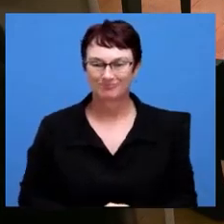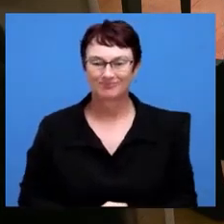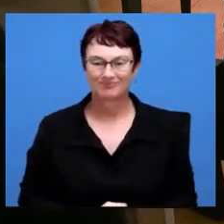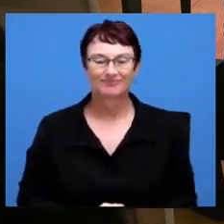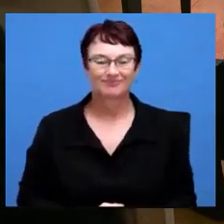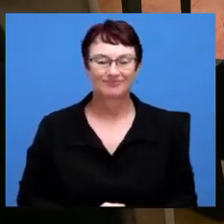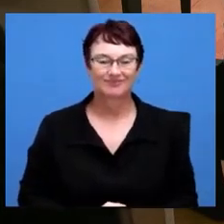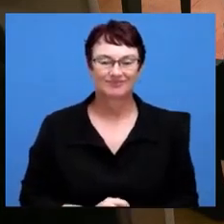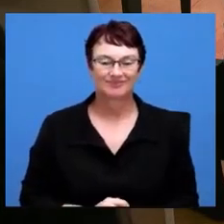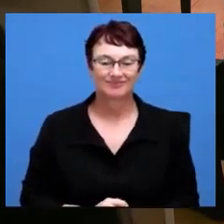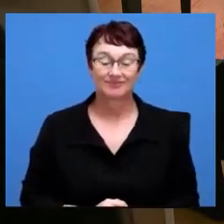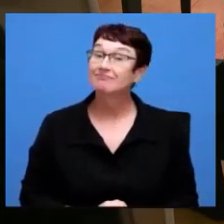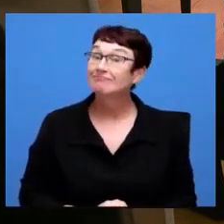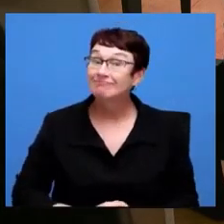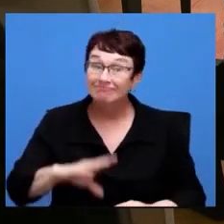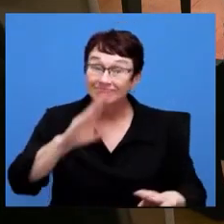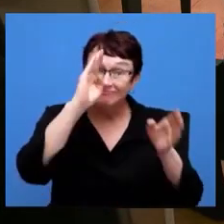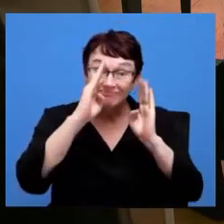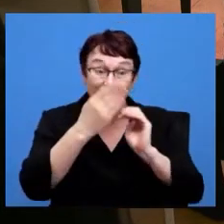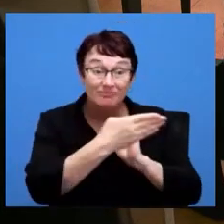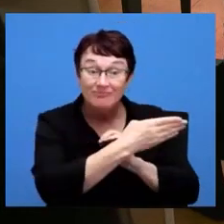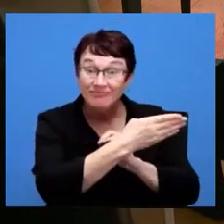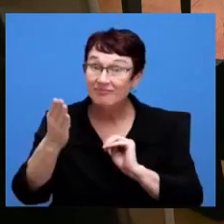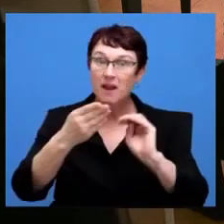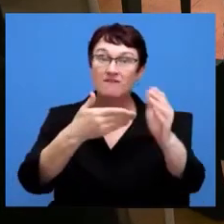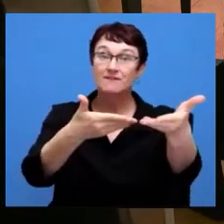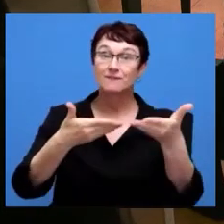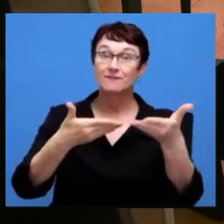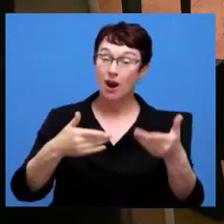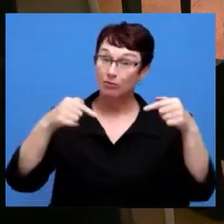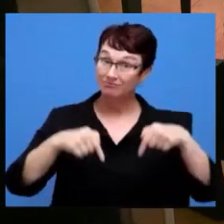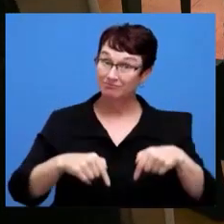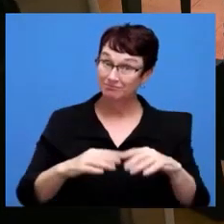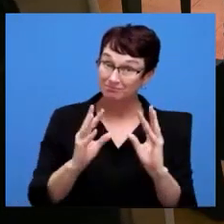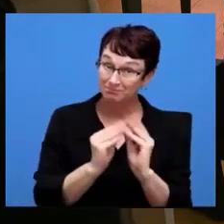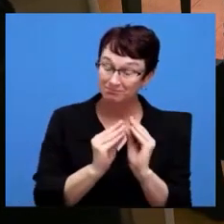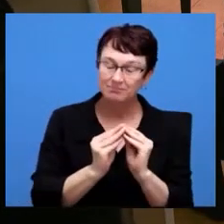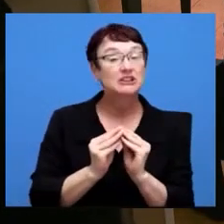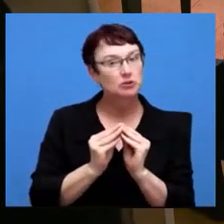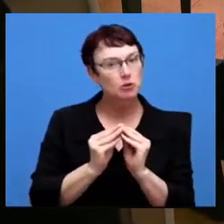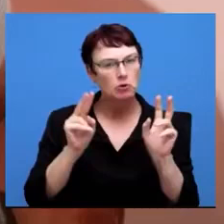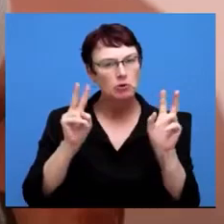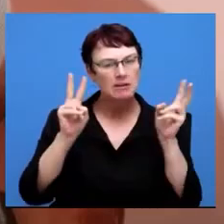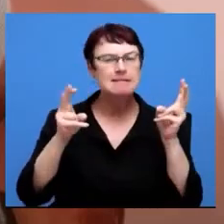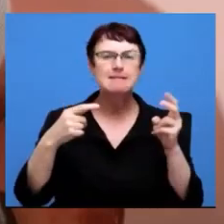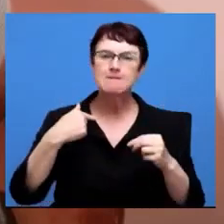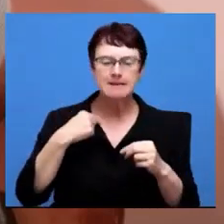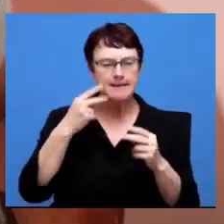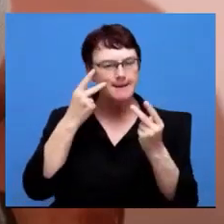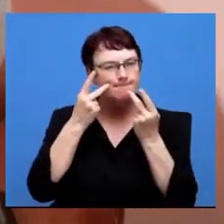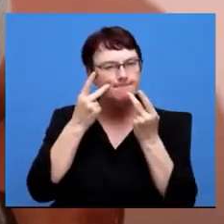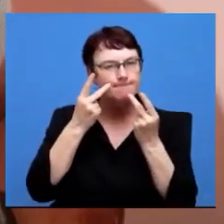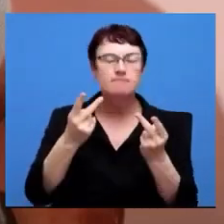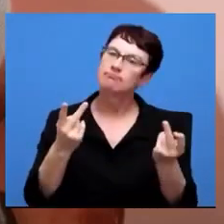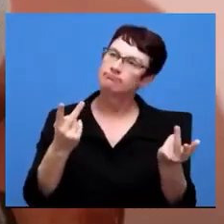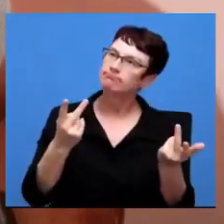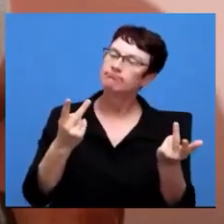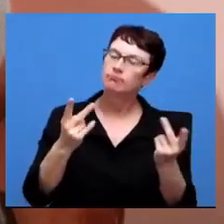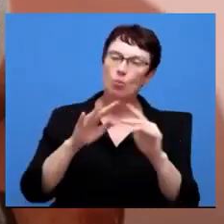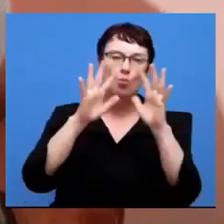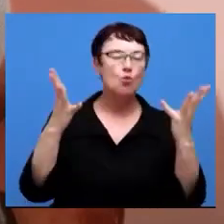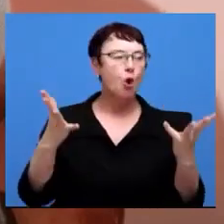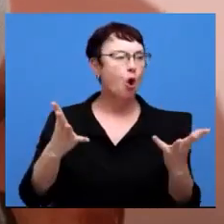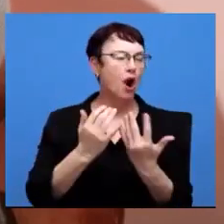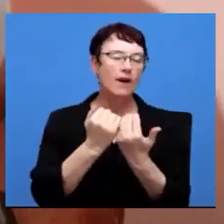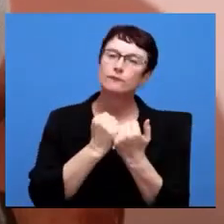Hello, everyone. Welcome to this session pitch called Inspiring Examples for a Gender-Equal Green World. My name is